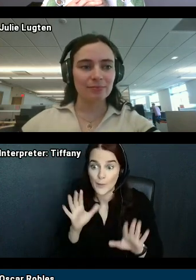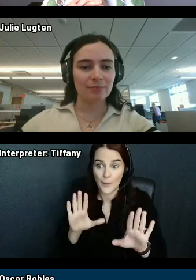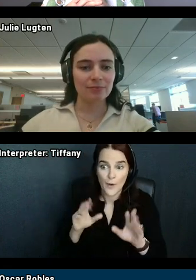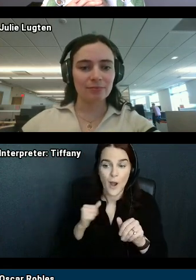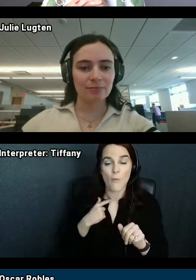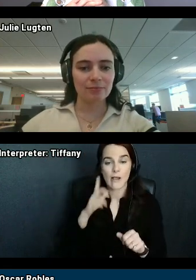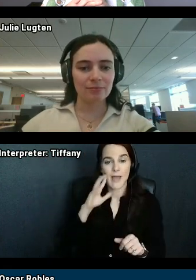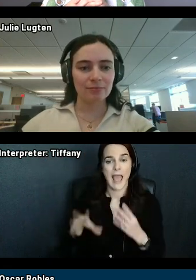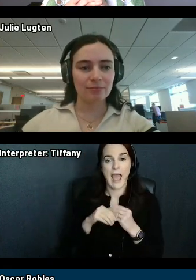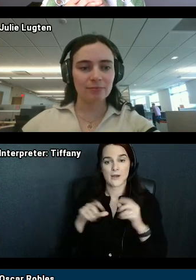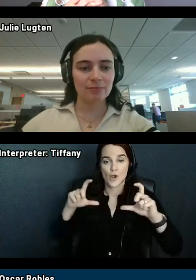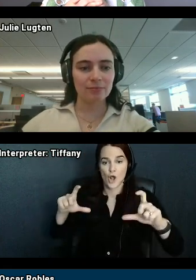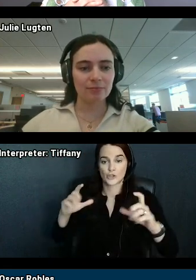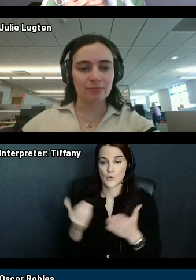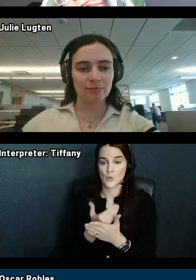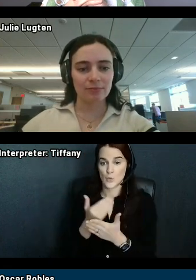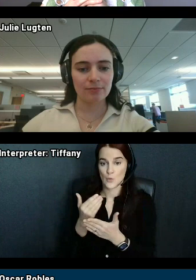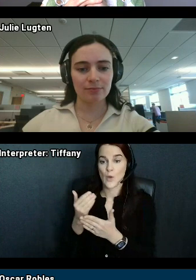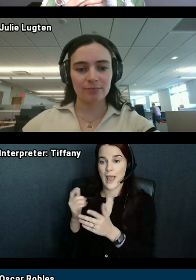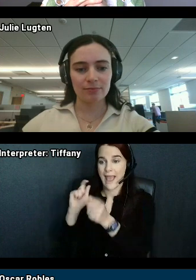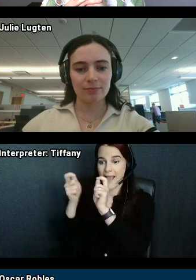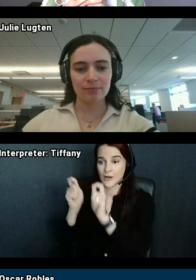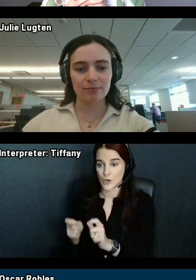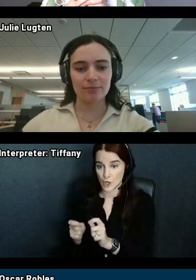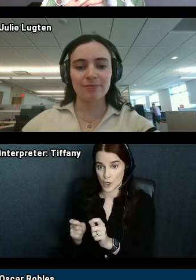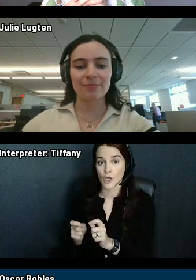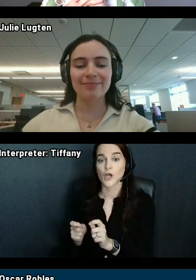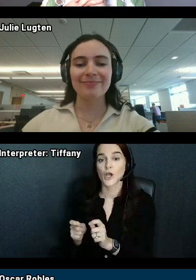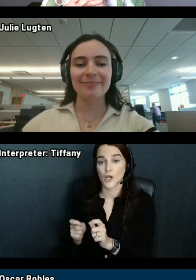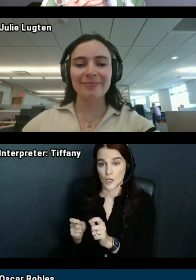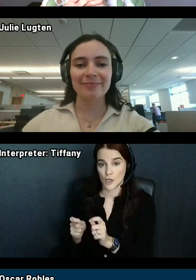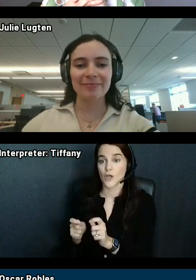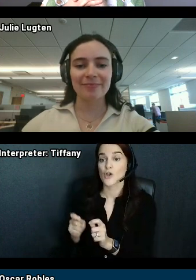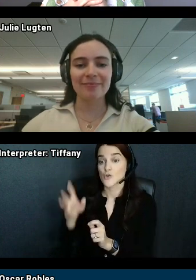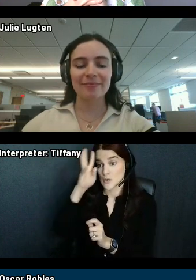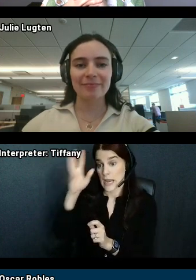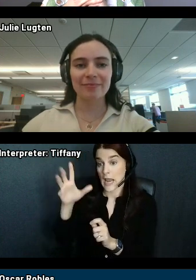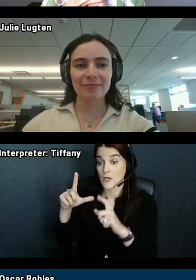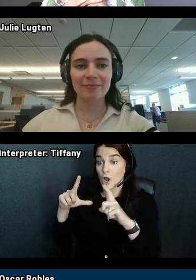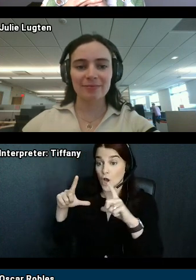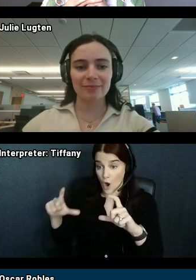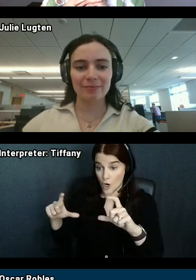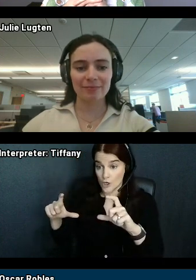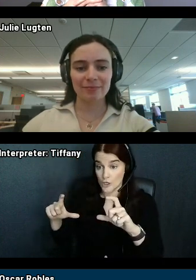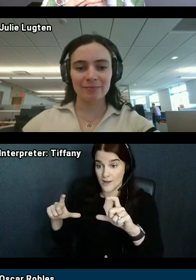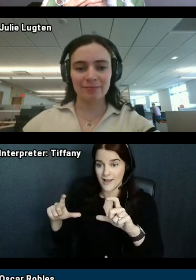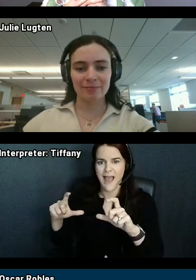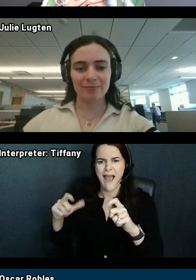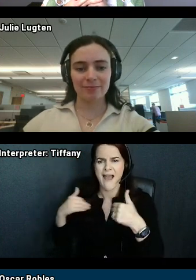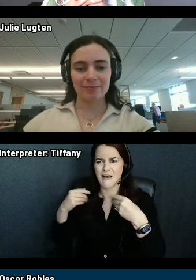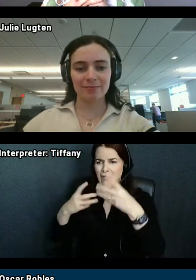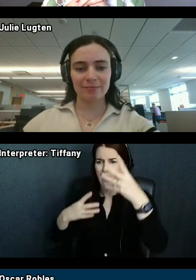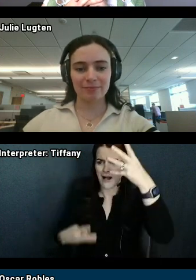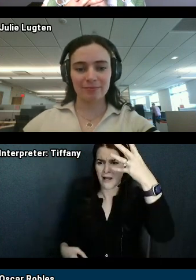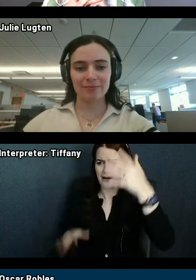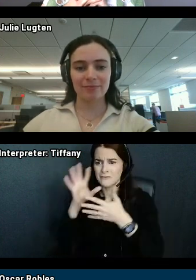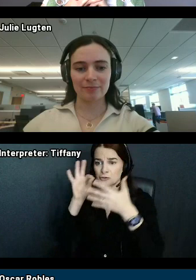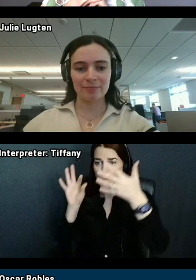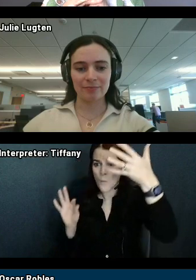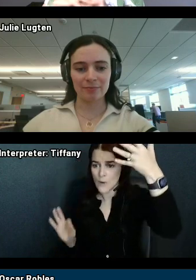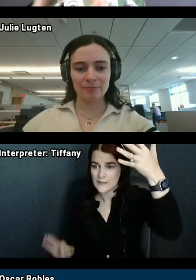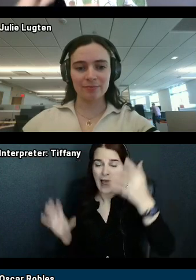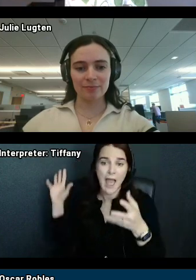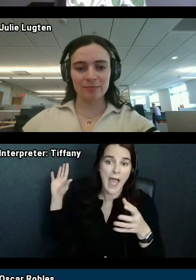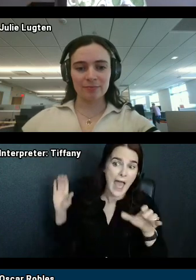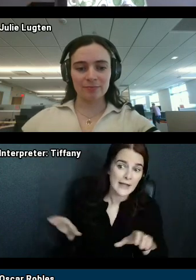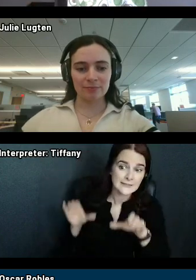editor and create card, you can see that we have all of these choices here, activity totals,